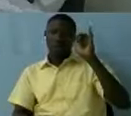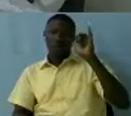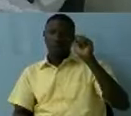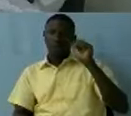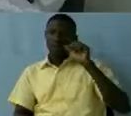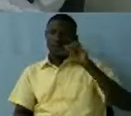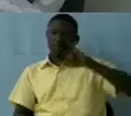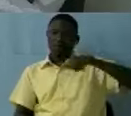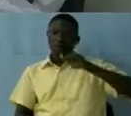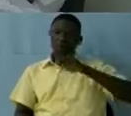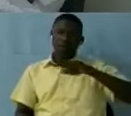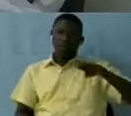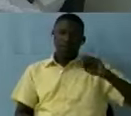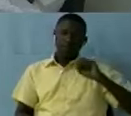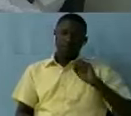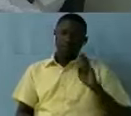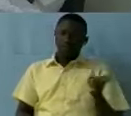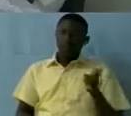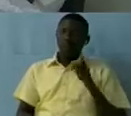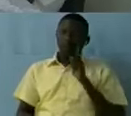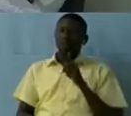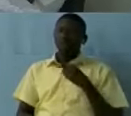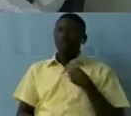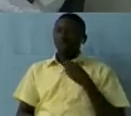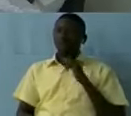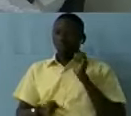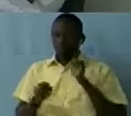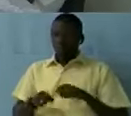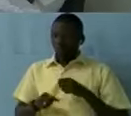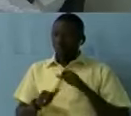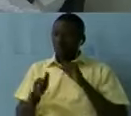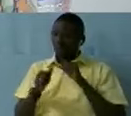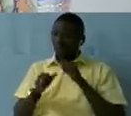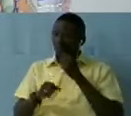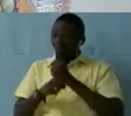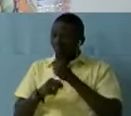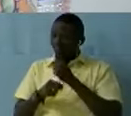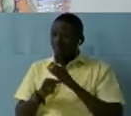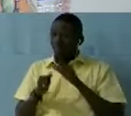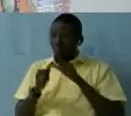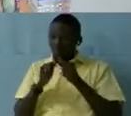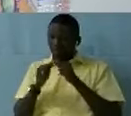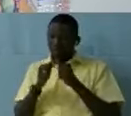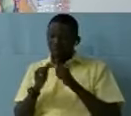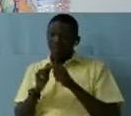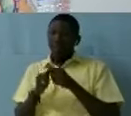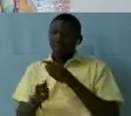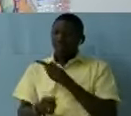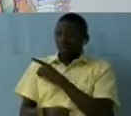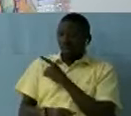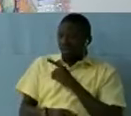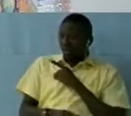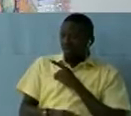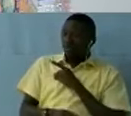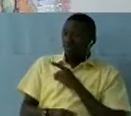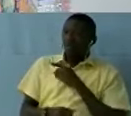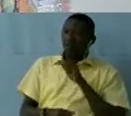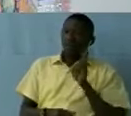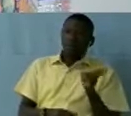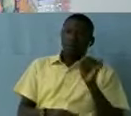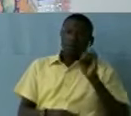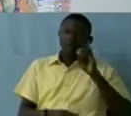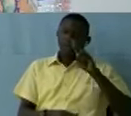that he could treat HIV AIDS. Kata si HIV AIDS jara nole had on the country. Ko banko